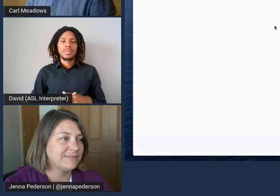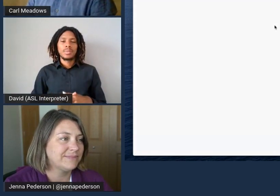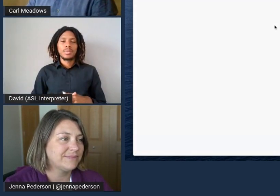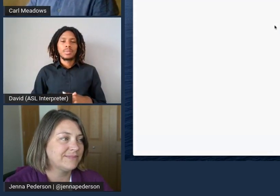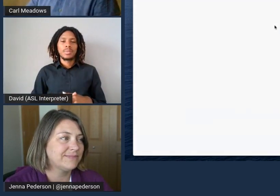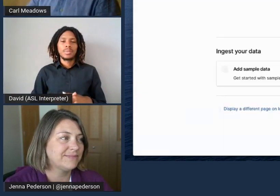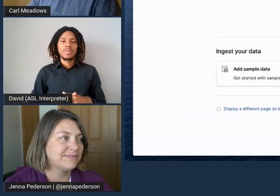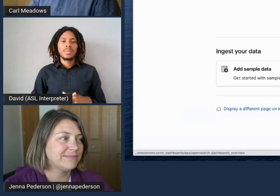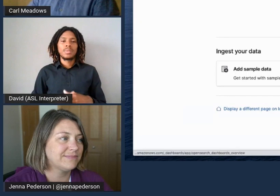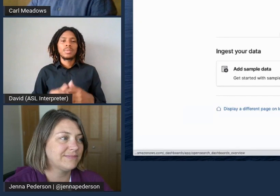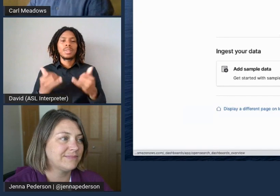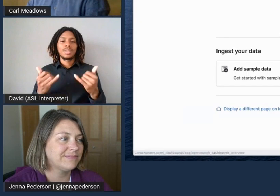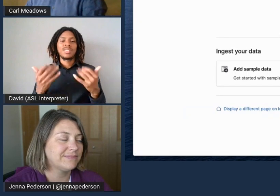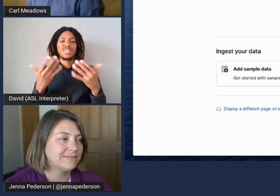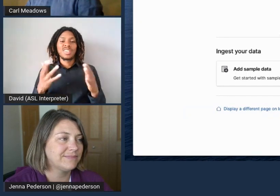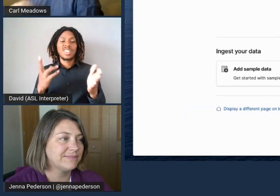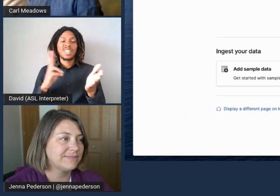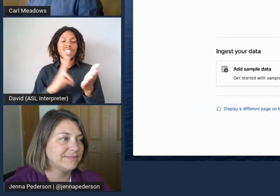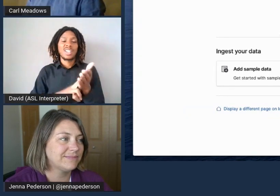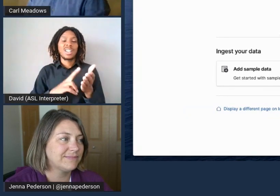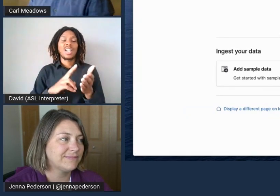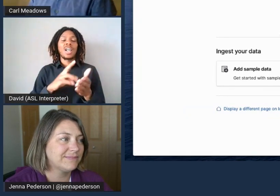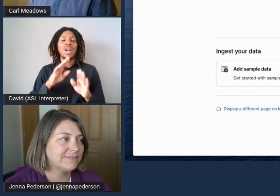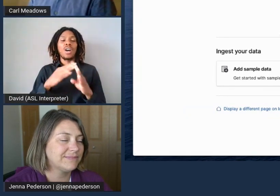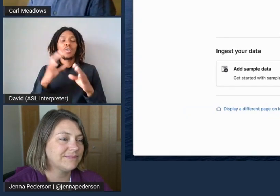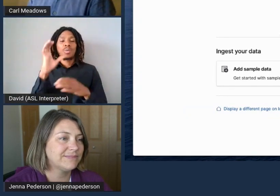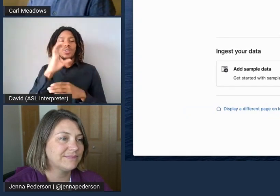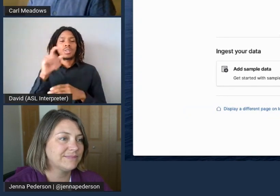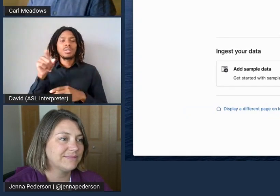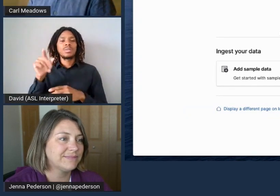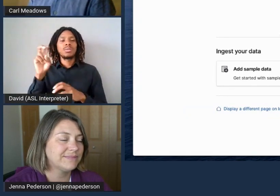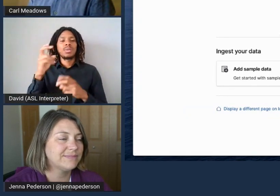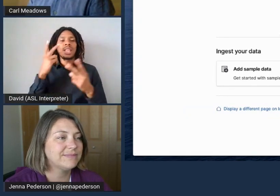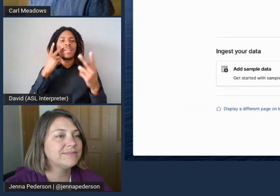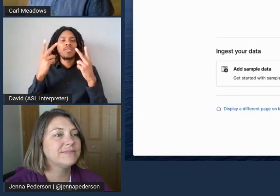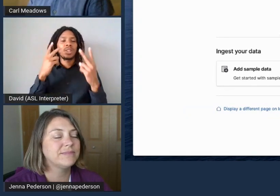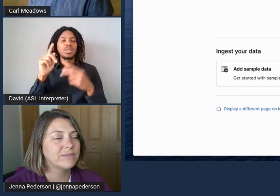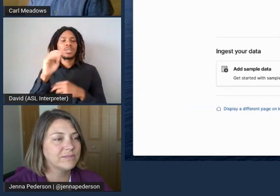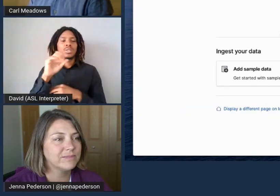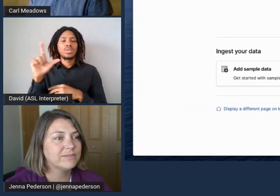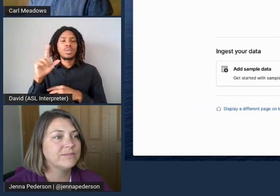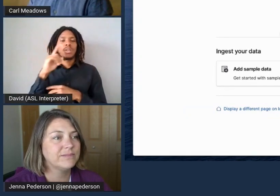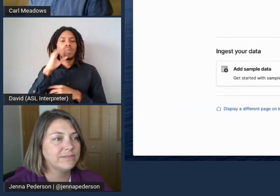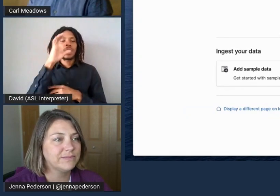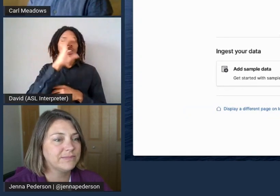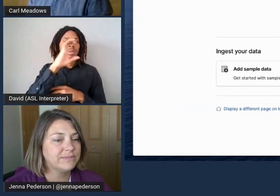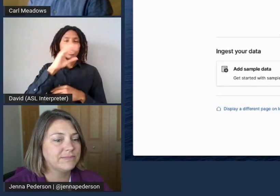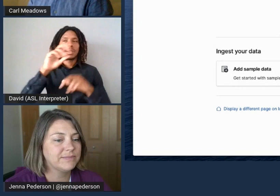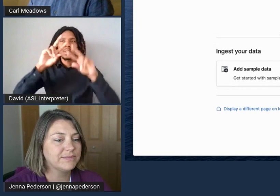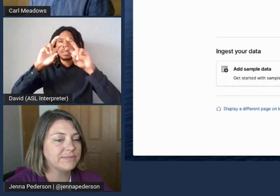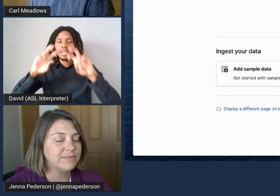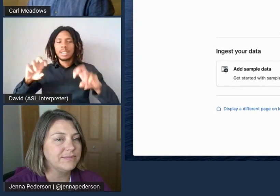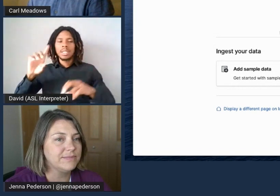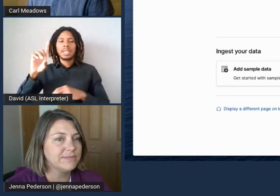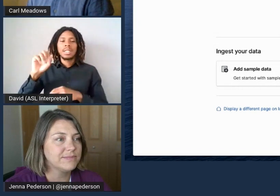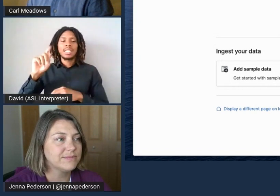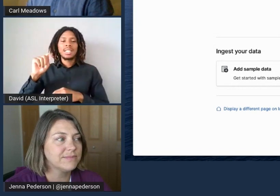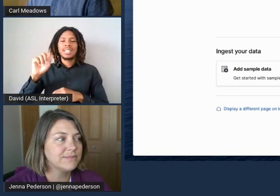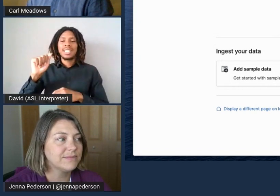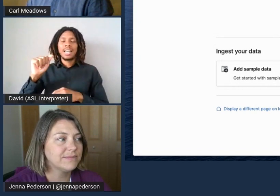And now once I log into OpenSearch Dashboards, as I mentioned, it's a visualization tool for exploring and analyzing the data that I have in